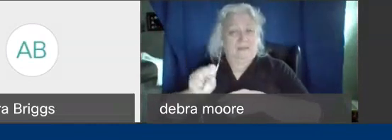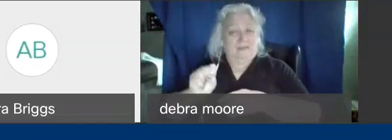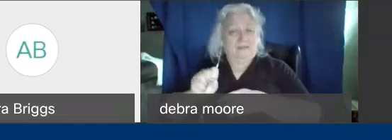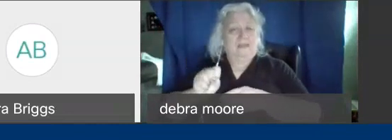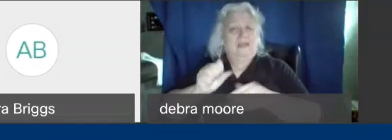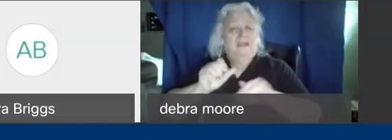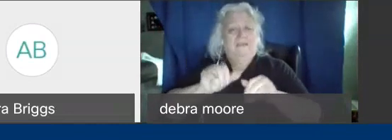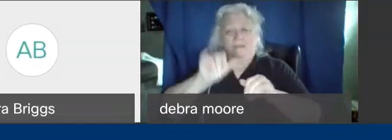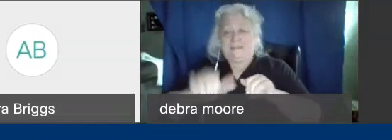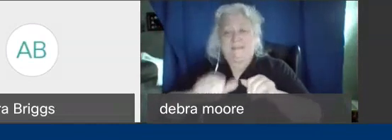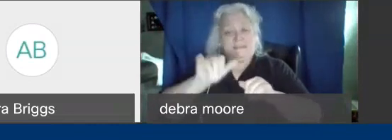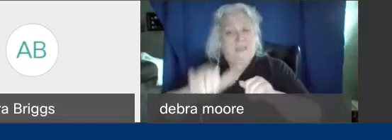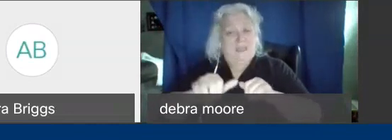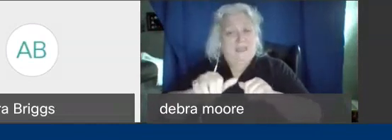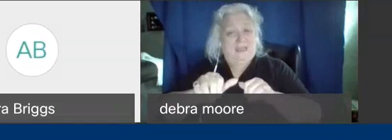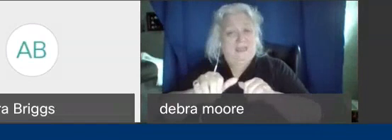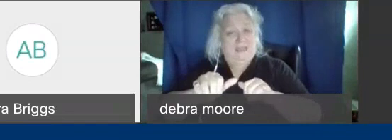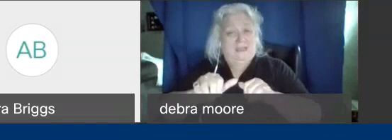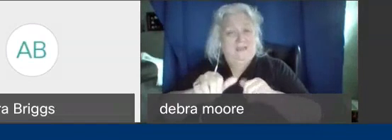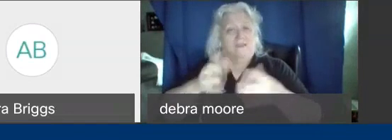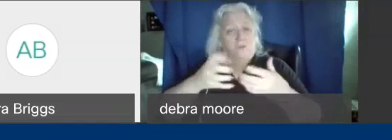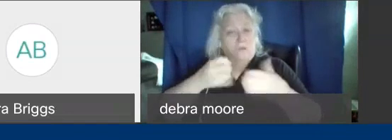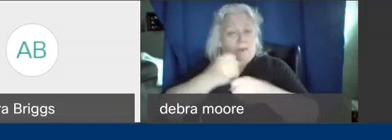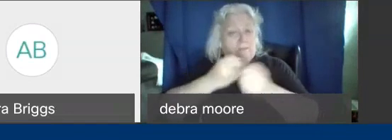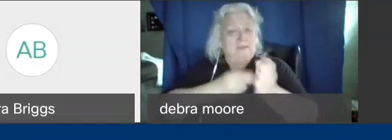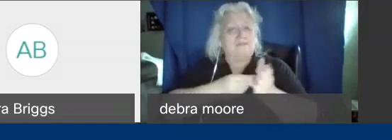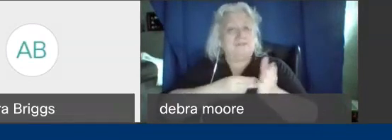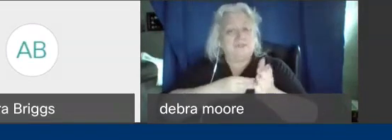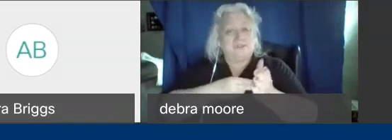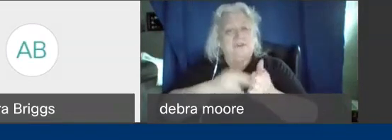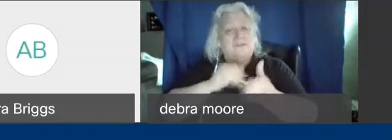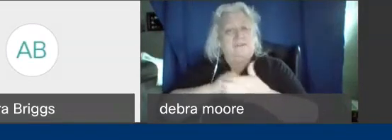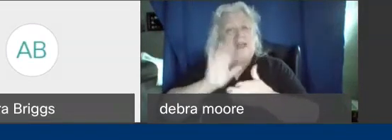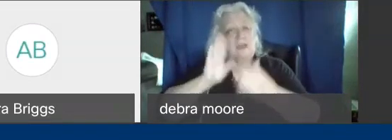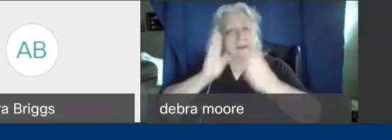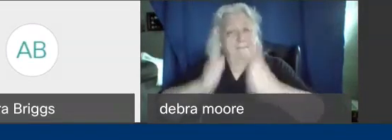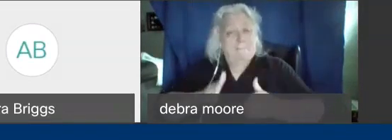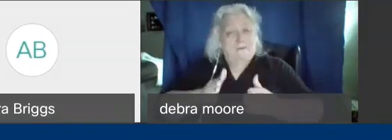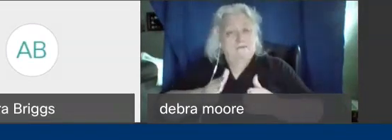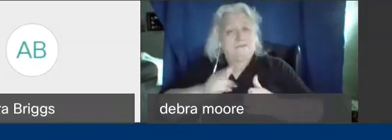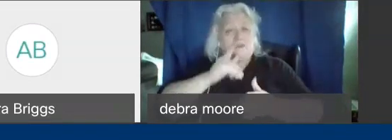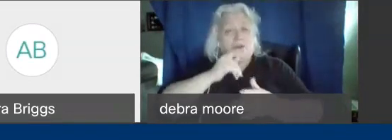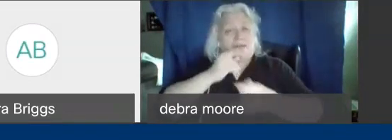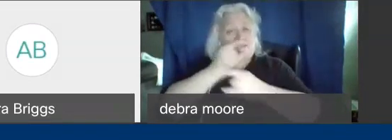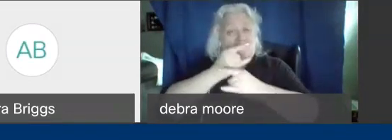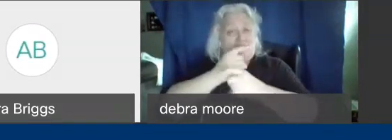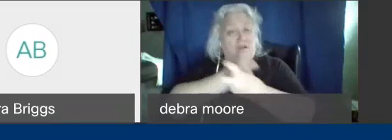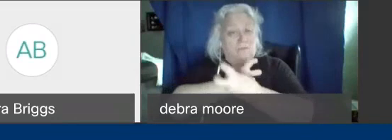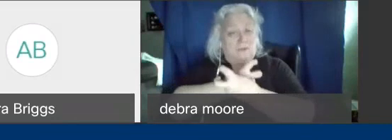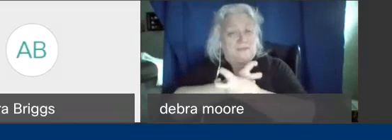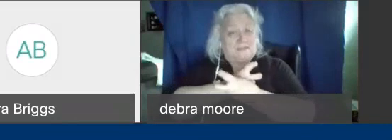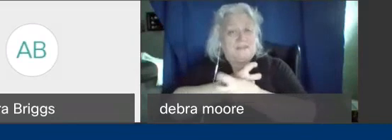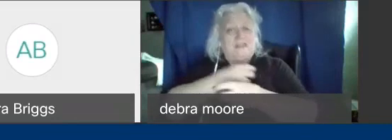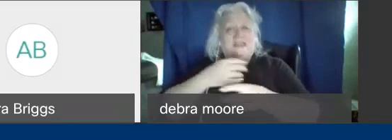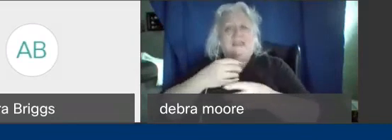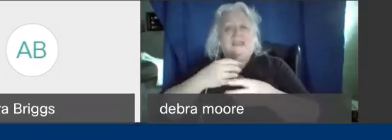scene, because they want to make sure that they can save someone's life over getting someone in trouble for